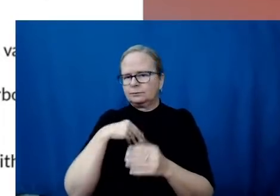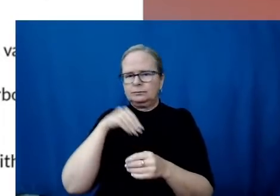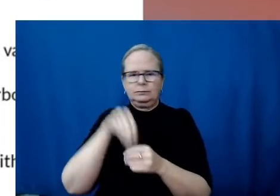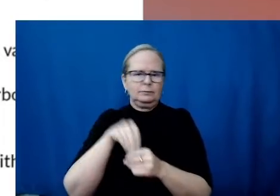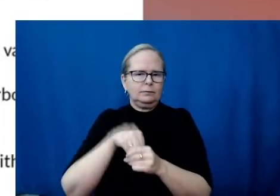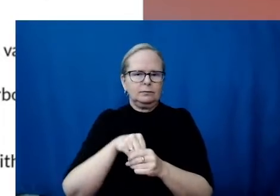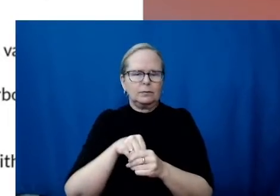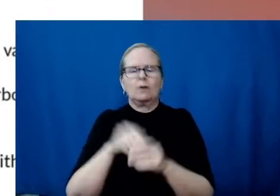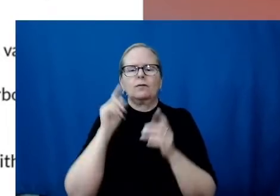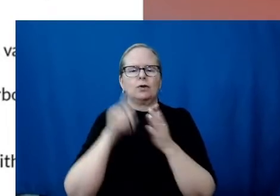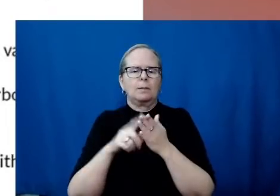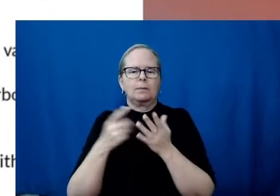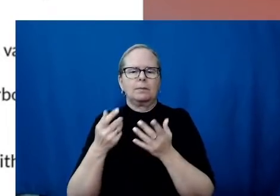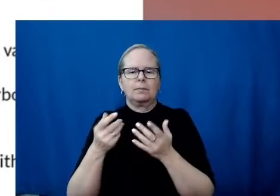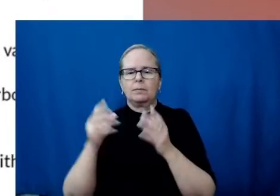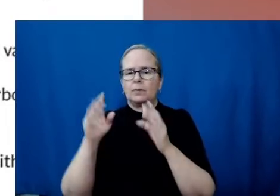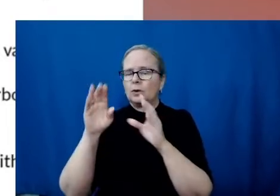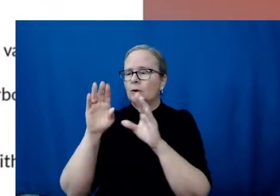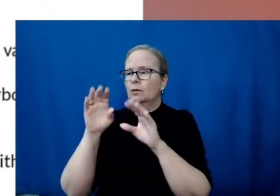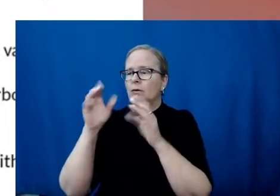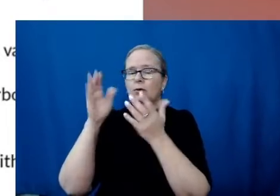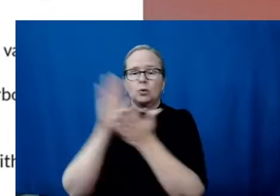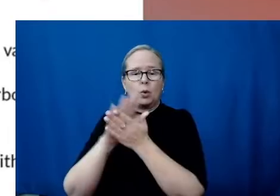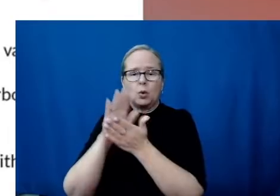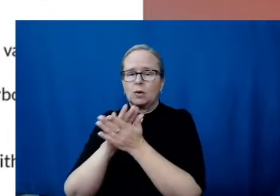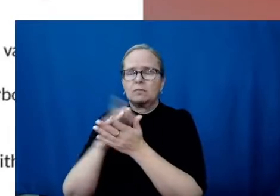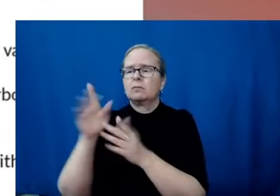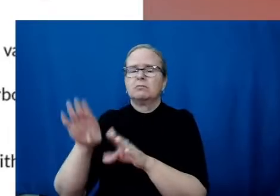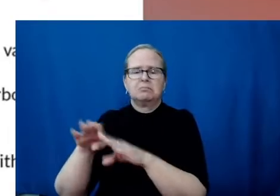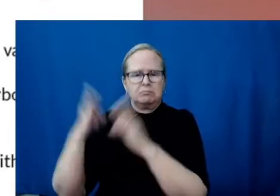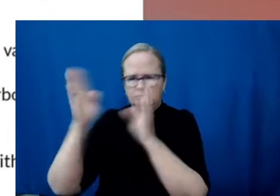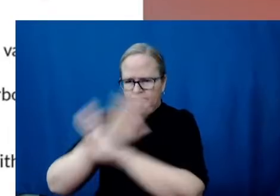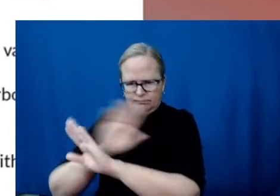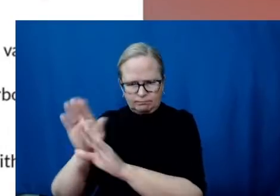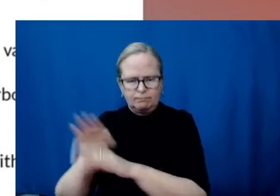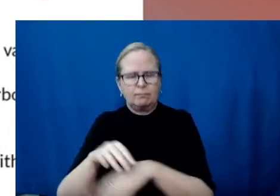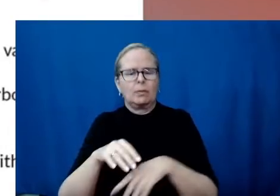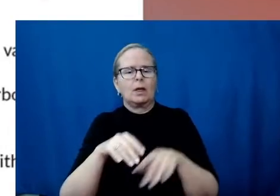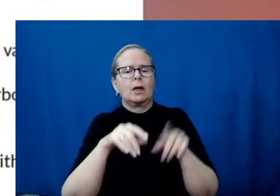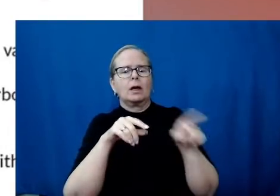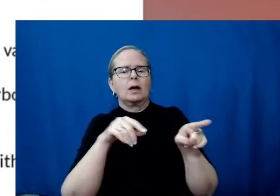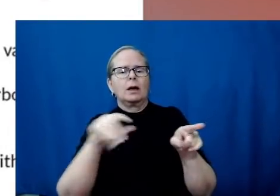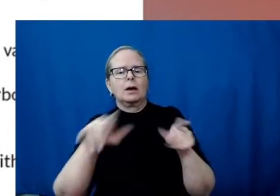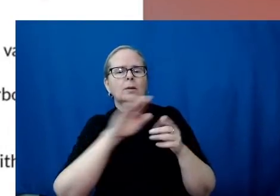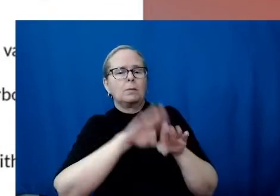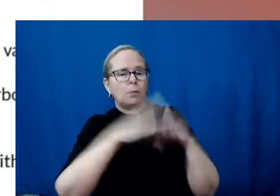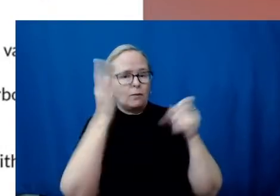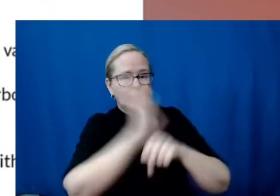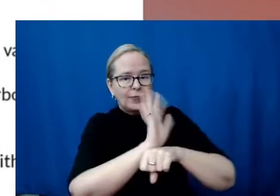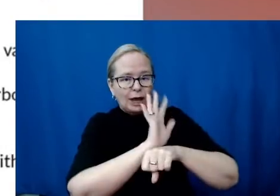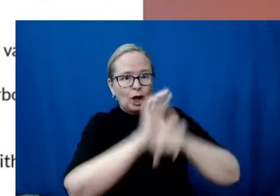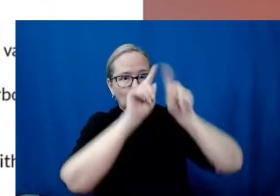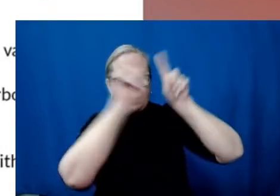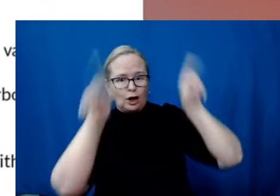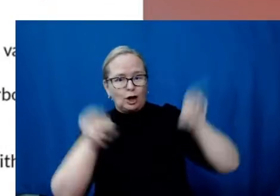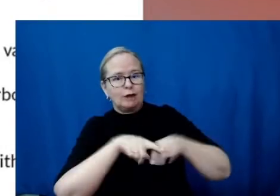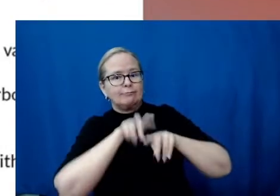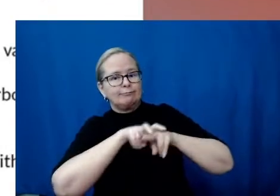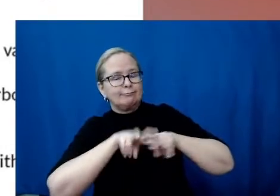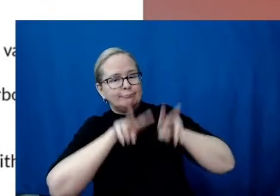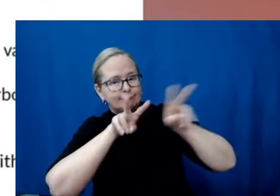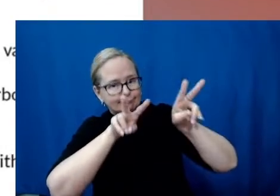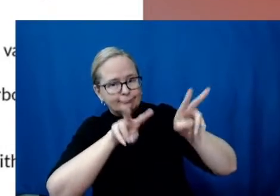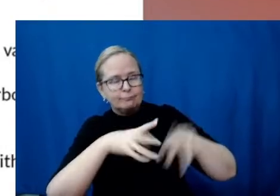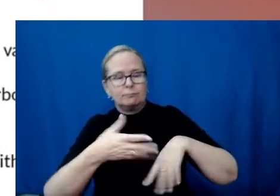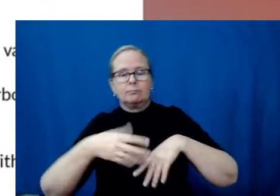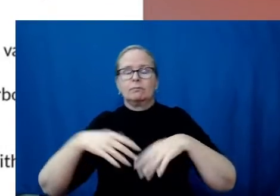can lift all internal measures, like, for example, we can open schools again in person, we can open theaters, we can gather together even